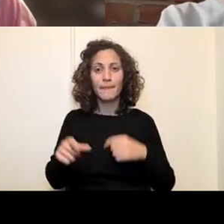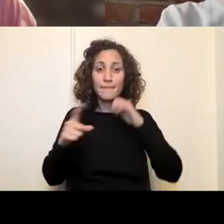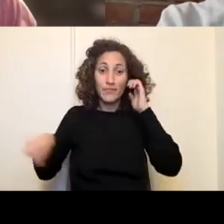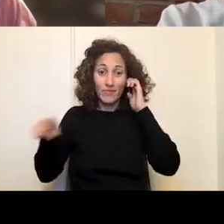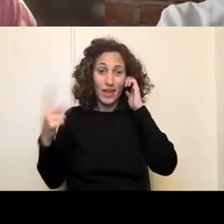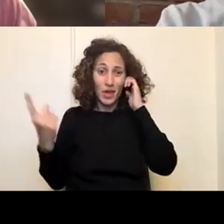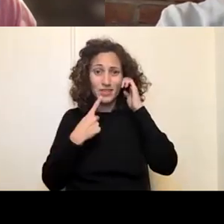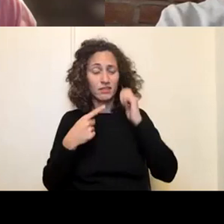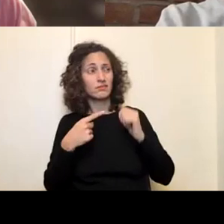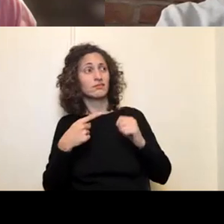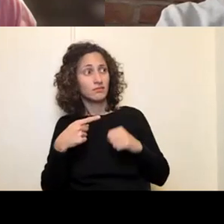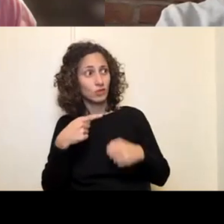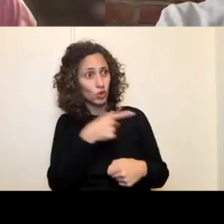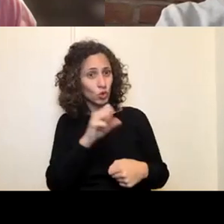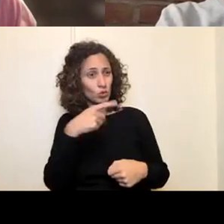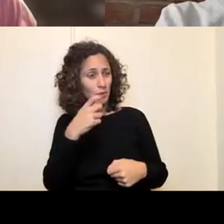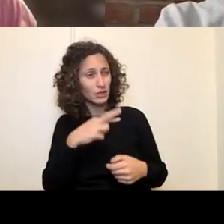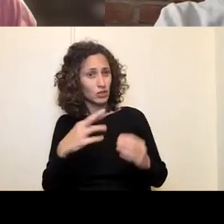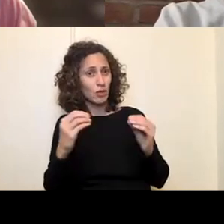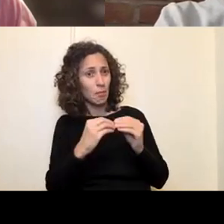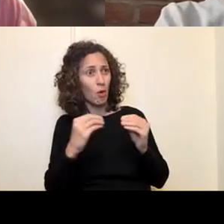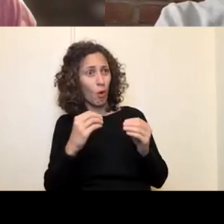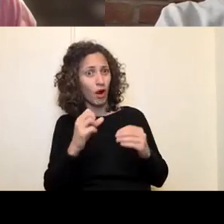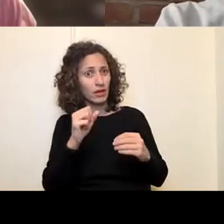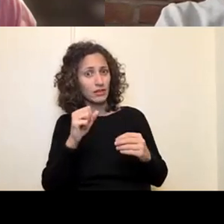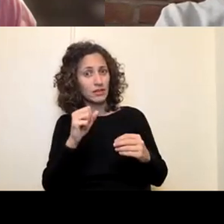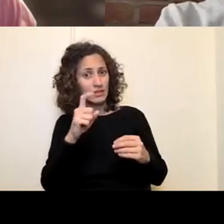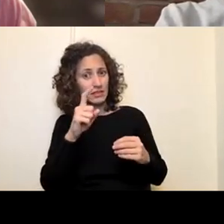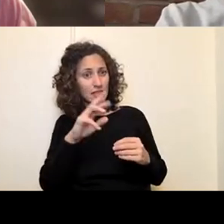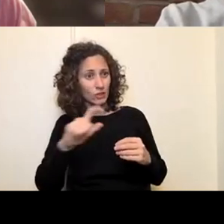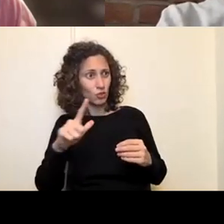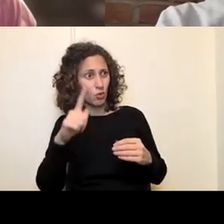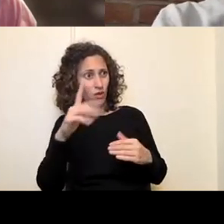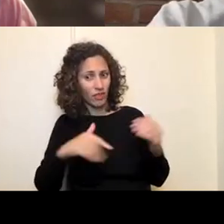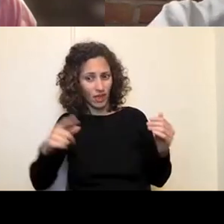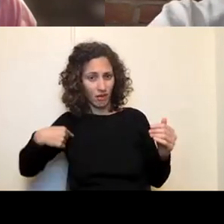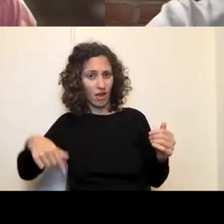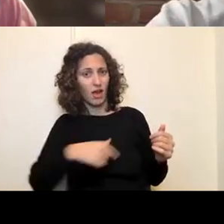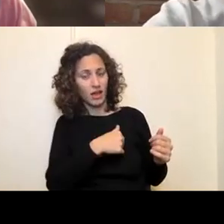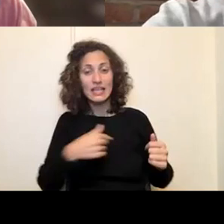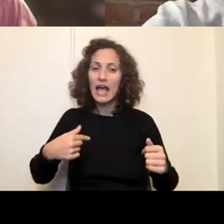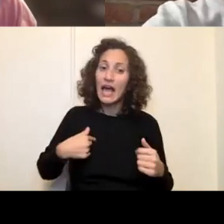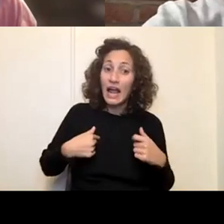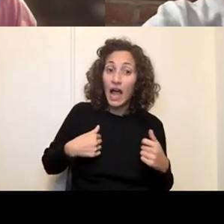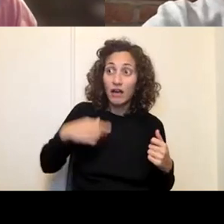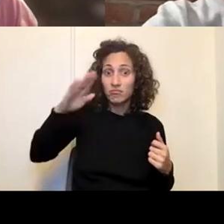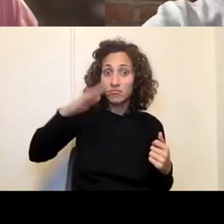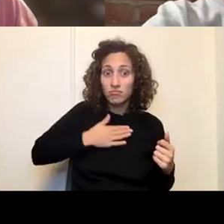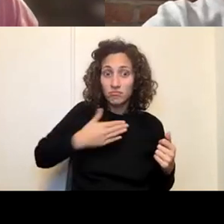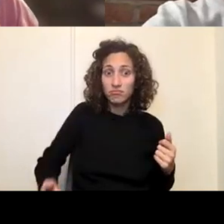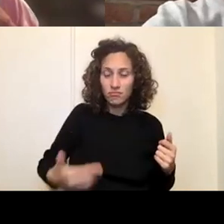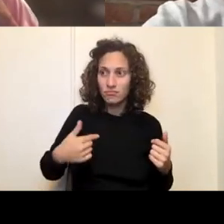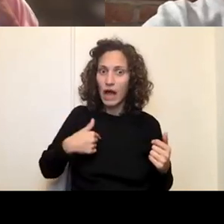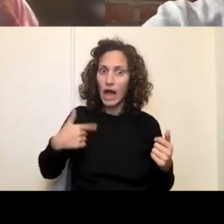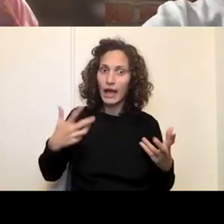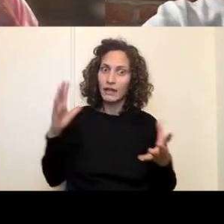sexual than everybody in this group. And I was like, I know, I hypersexualize myself sometimes on purpose to get the point across that like disabled folks are sexual and